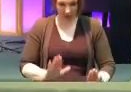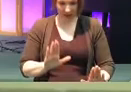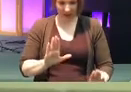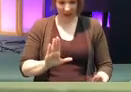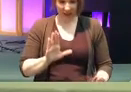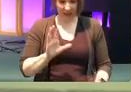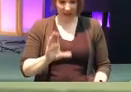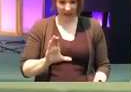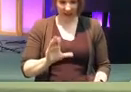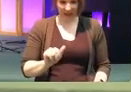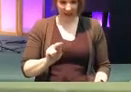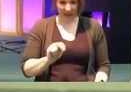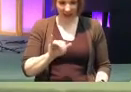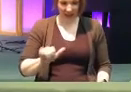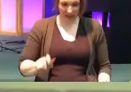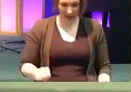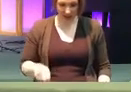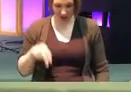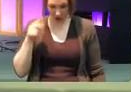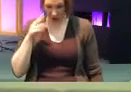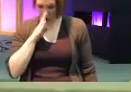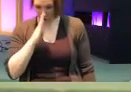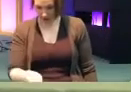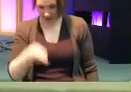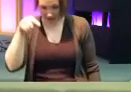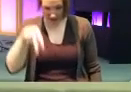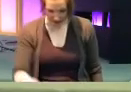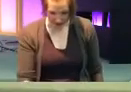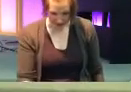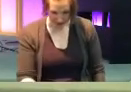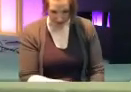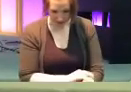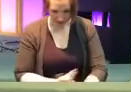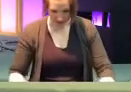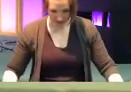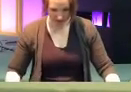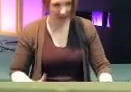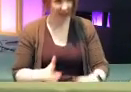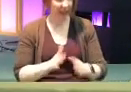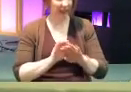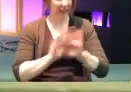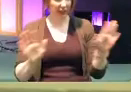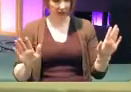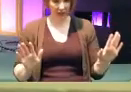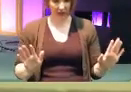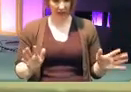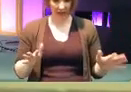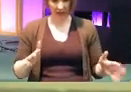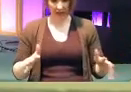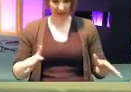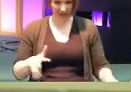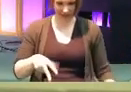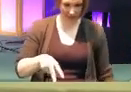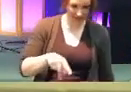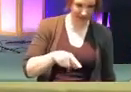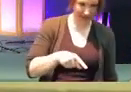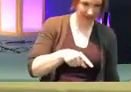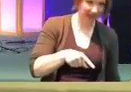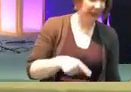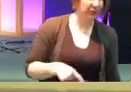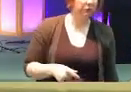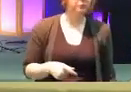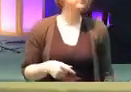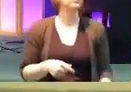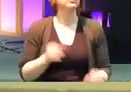at this glass bridge straight down. And there's something that is a little bit unnerving about that. There